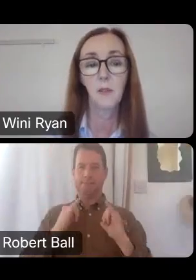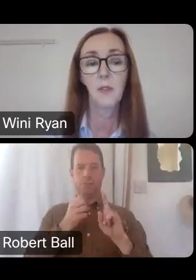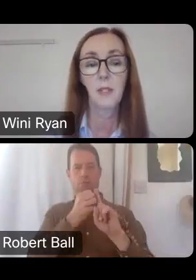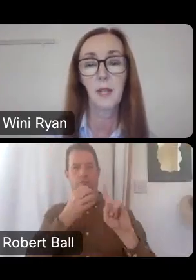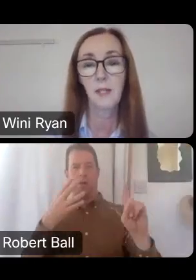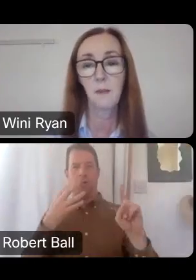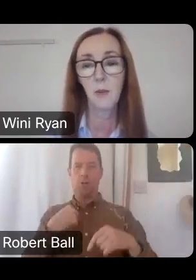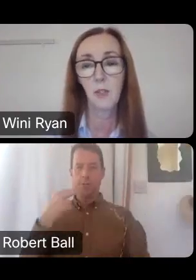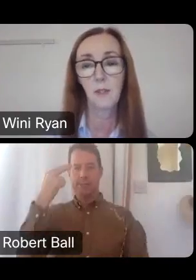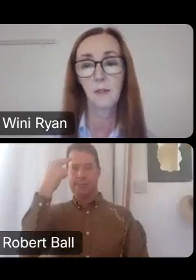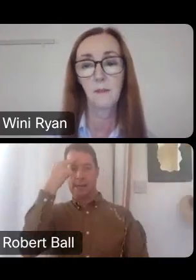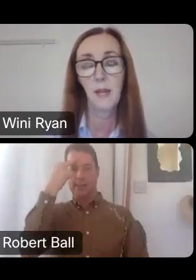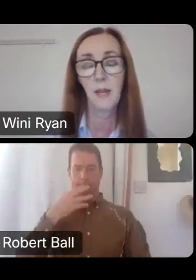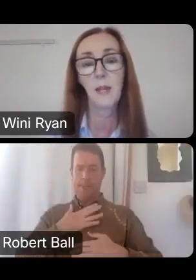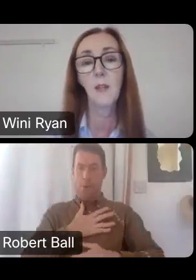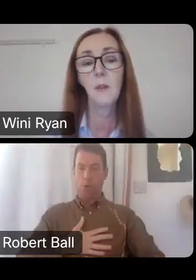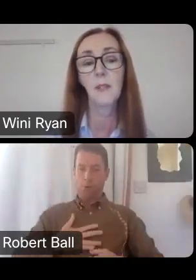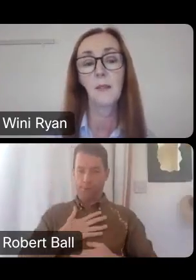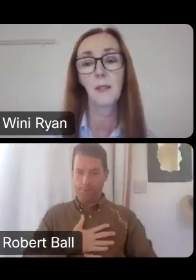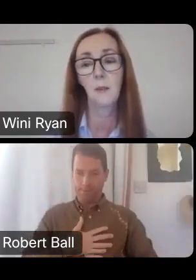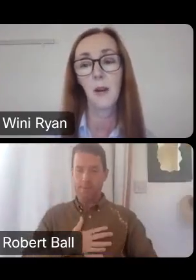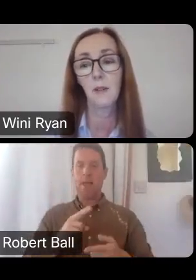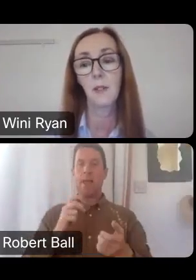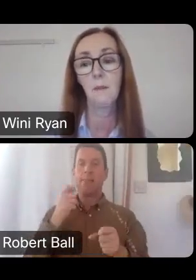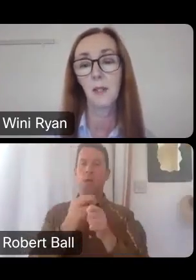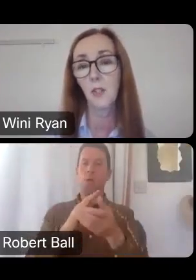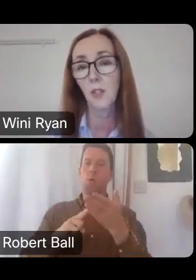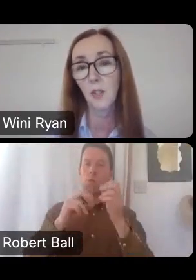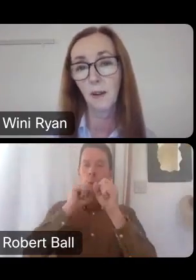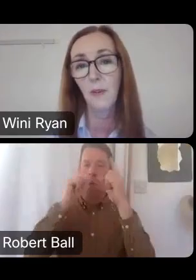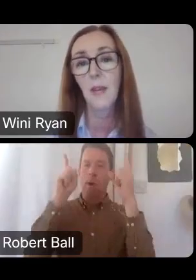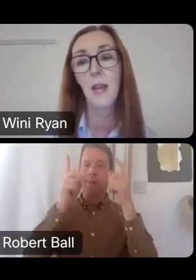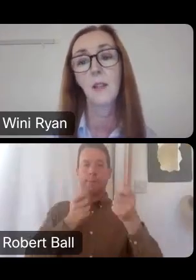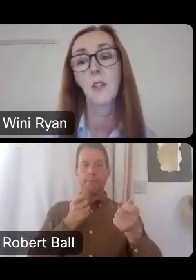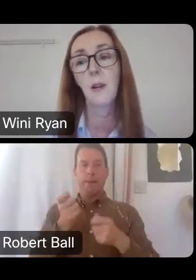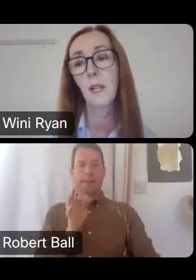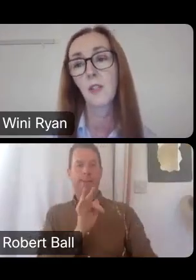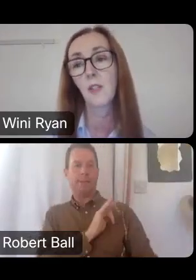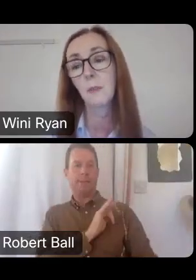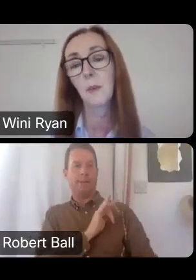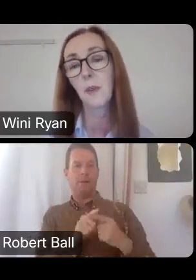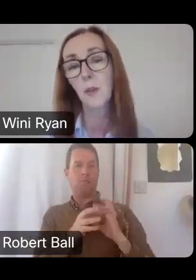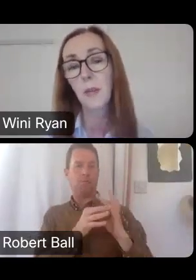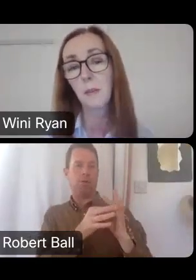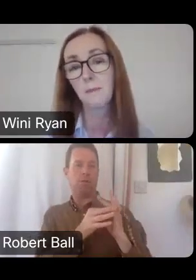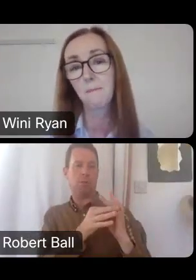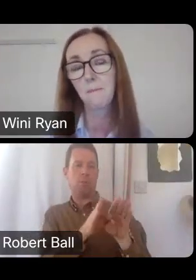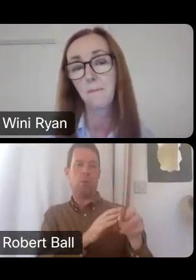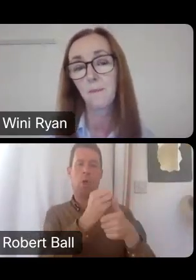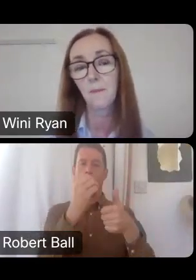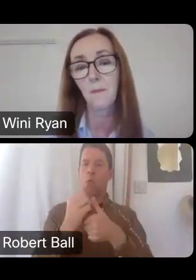and understand emotions, and then using this awareness to manage yourself and your relationships with other